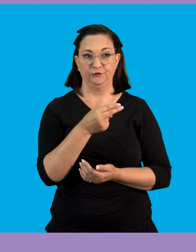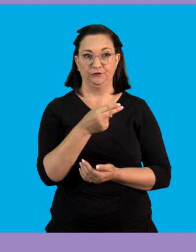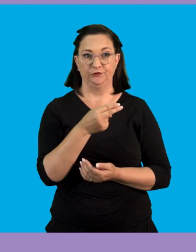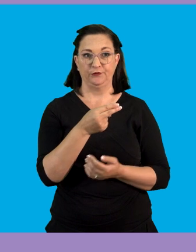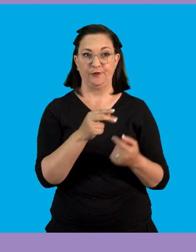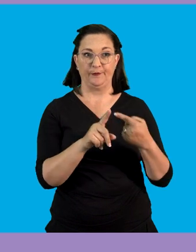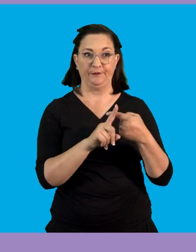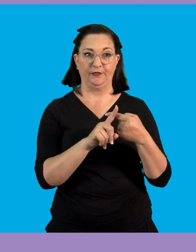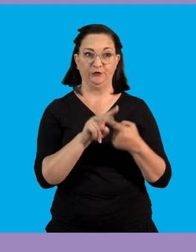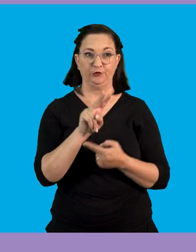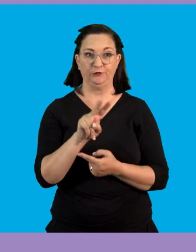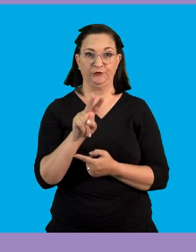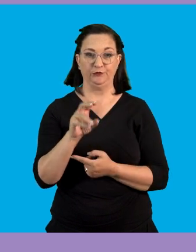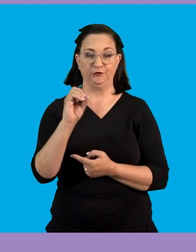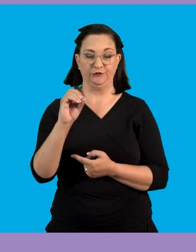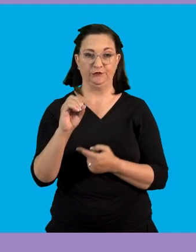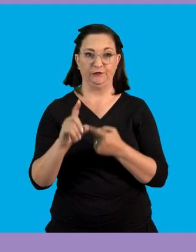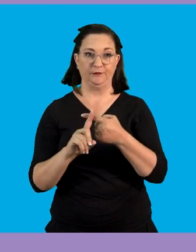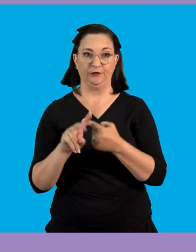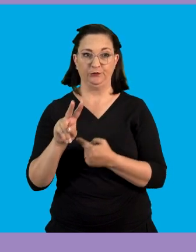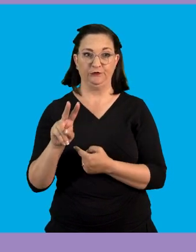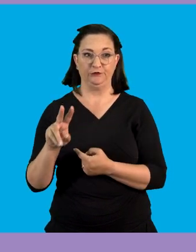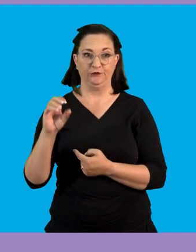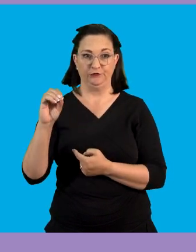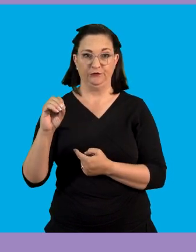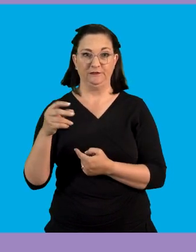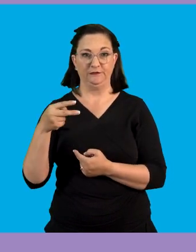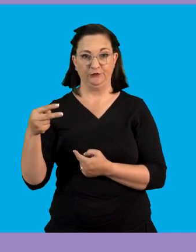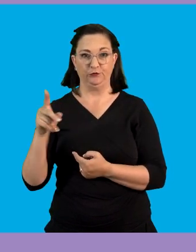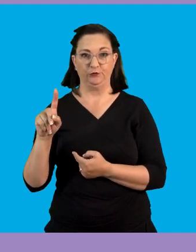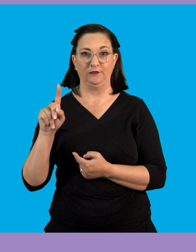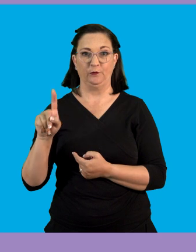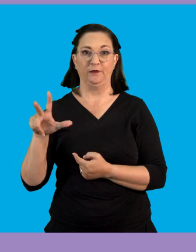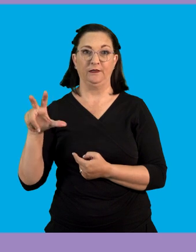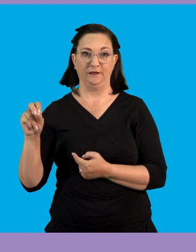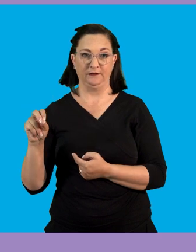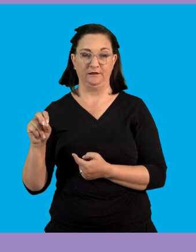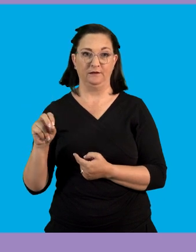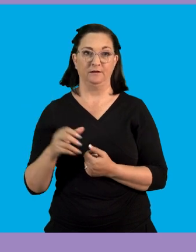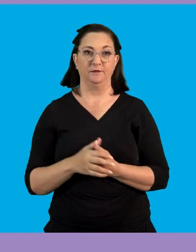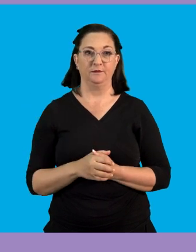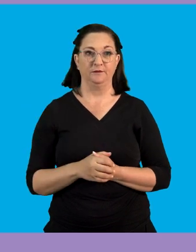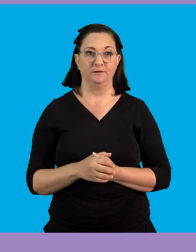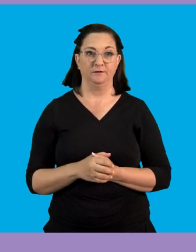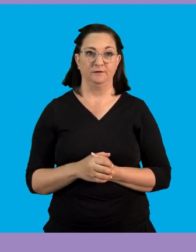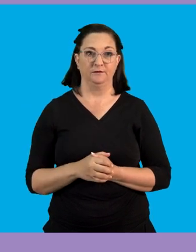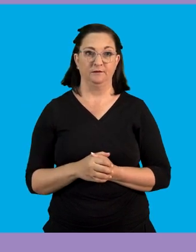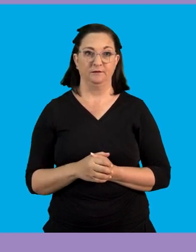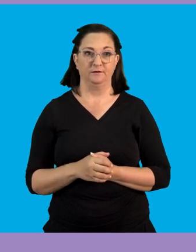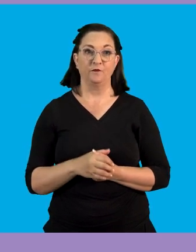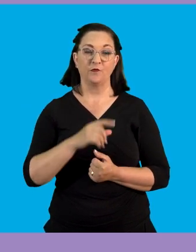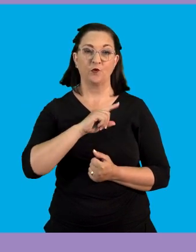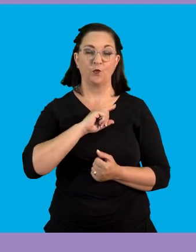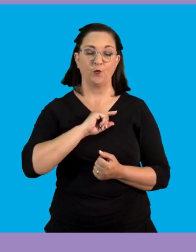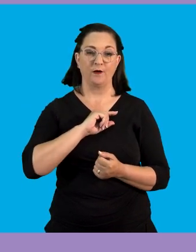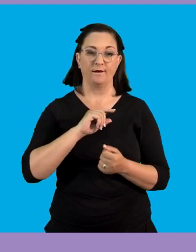2 degrees plus 22 degrees equals to 180, because of the sum